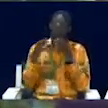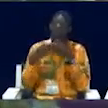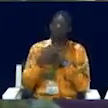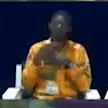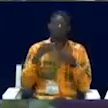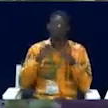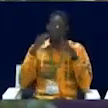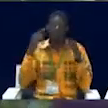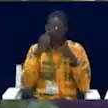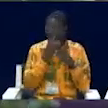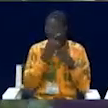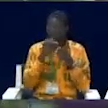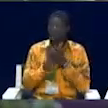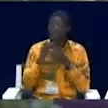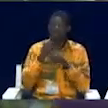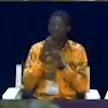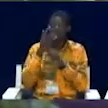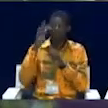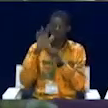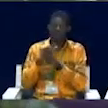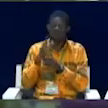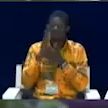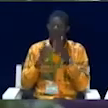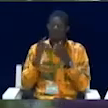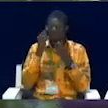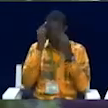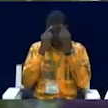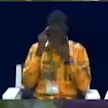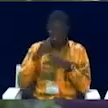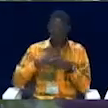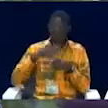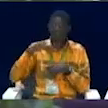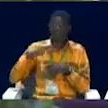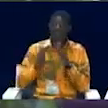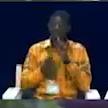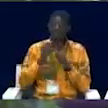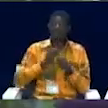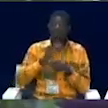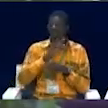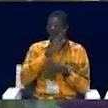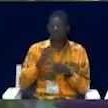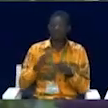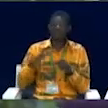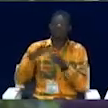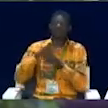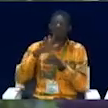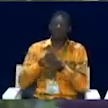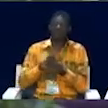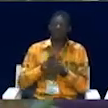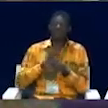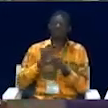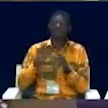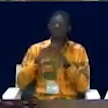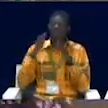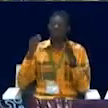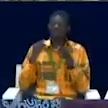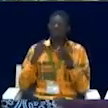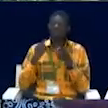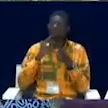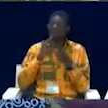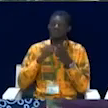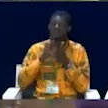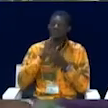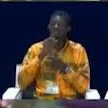she was made to know that I made a vow somewhere concerning my child, which I never fulfilled. And the woman, I opened up to the woman that this is